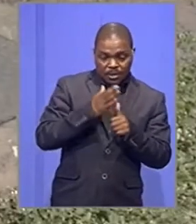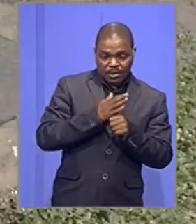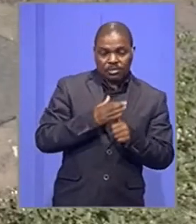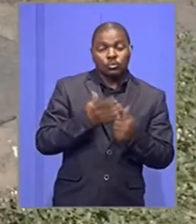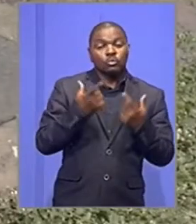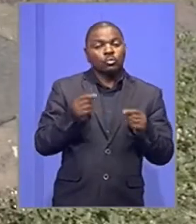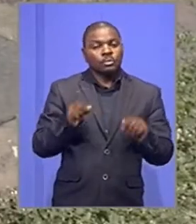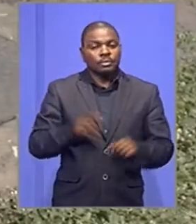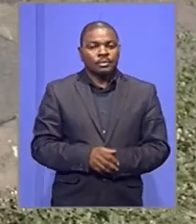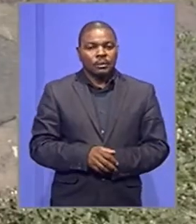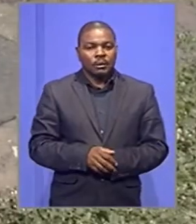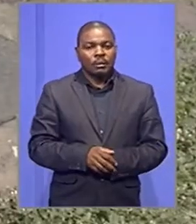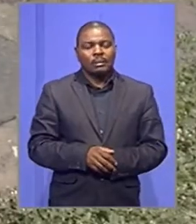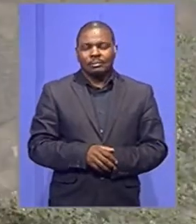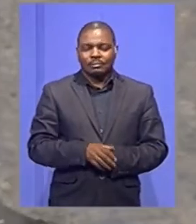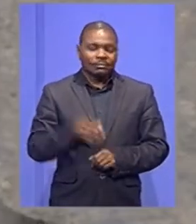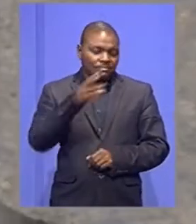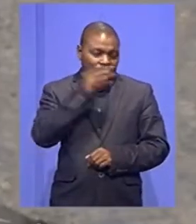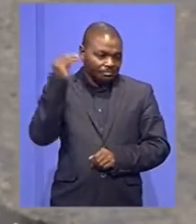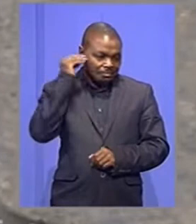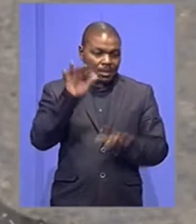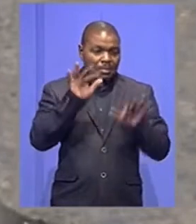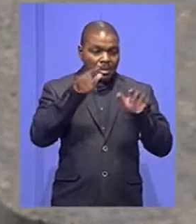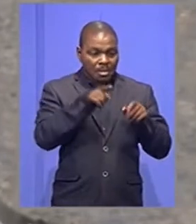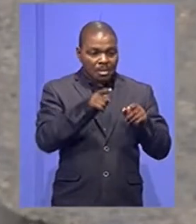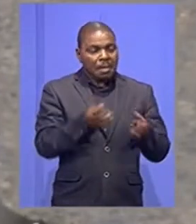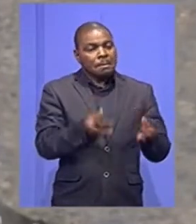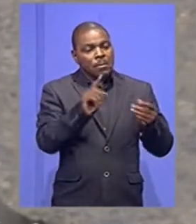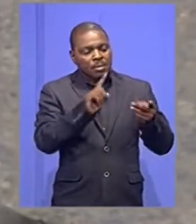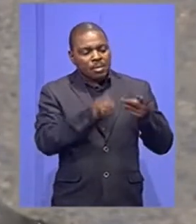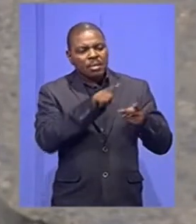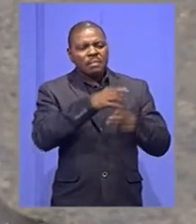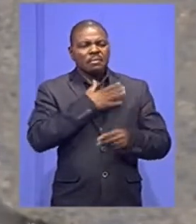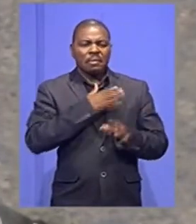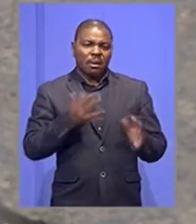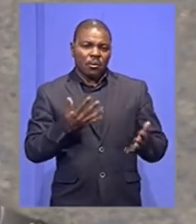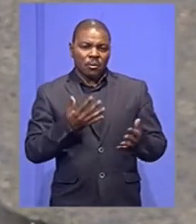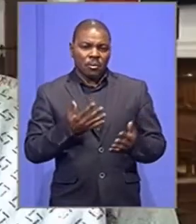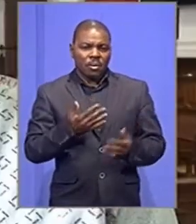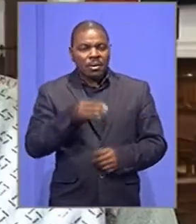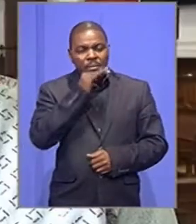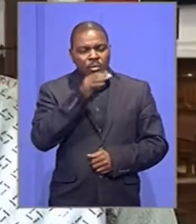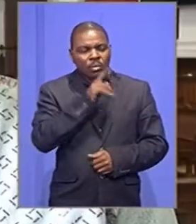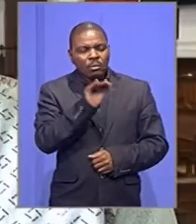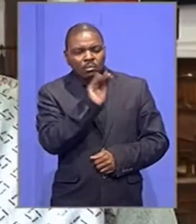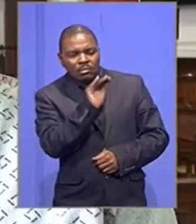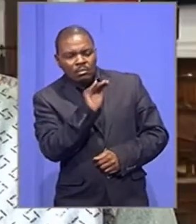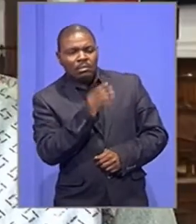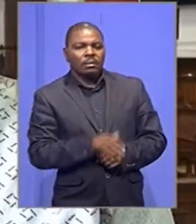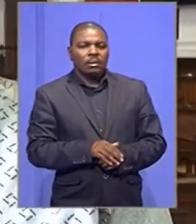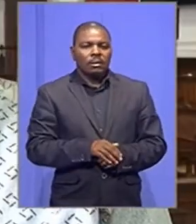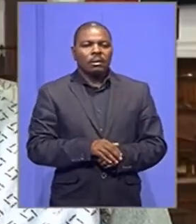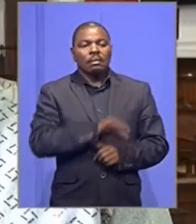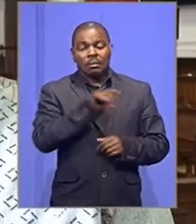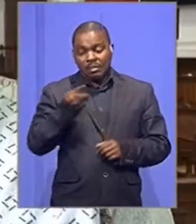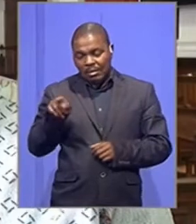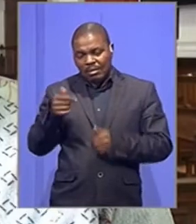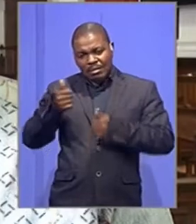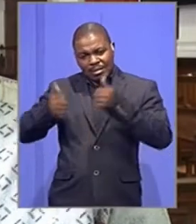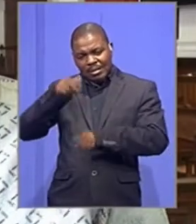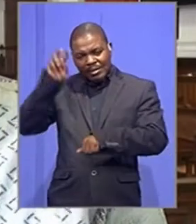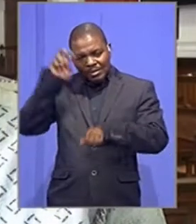bona ba fumana eng, batho bona ba ikutlwa jwang. Ka mantswe a mang re ke re be le baetapele ba kgonang